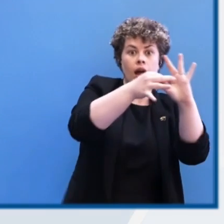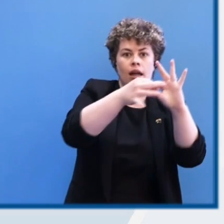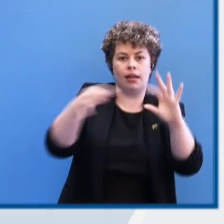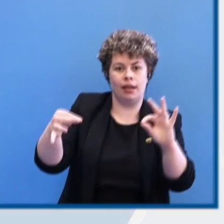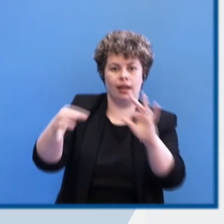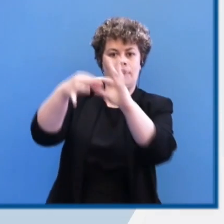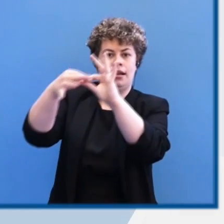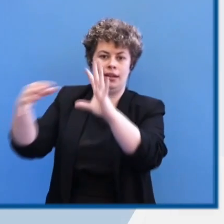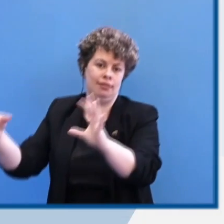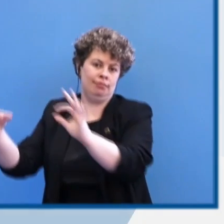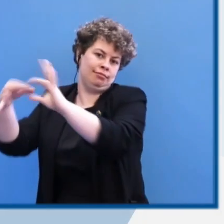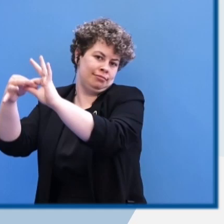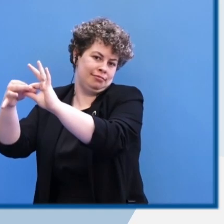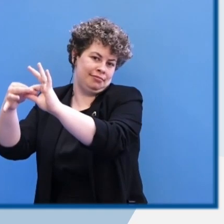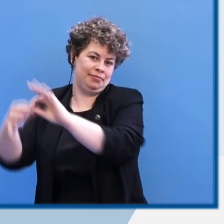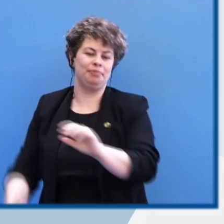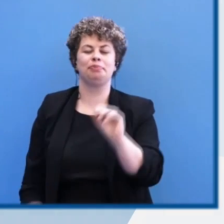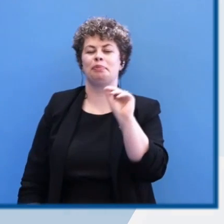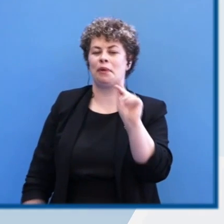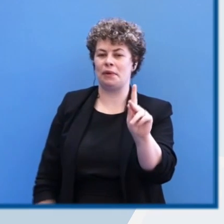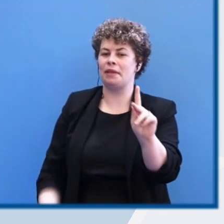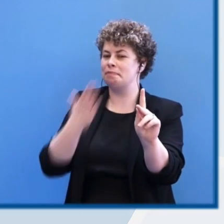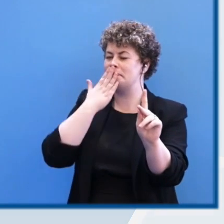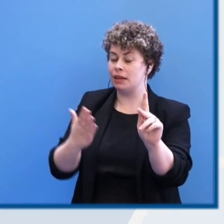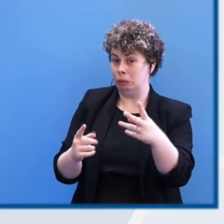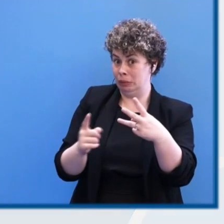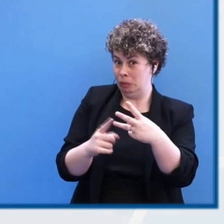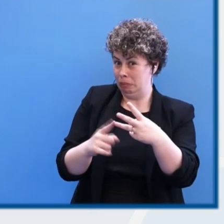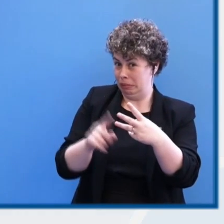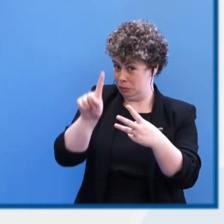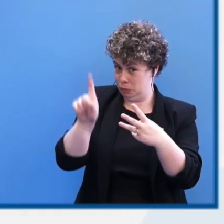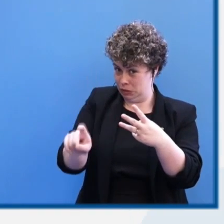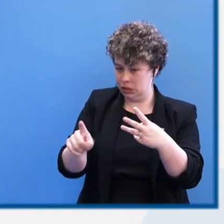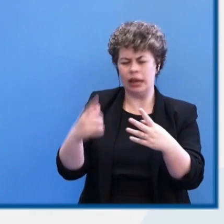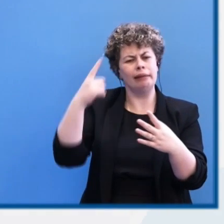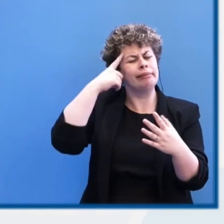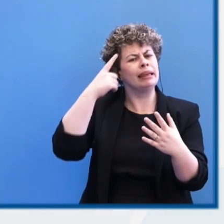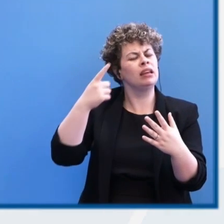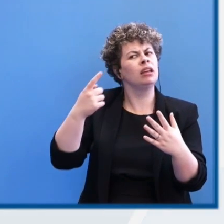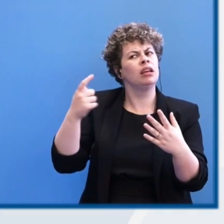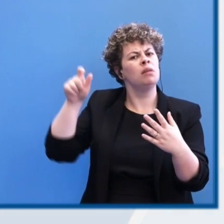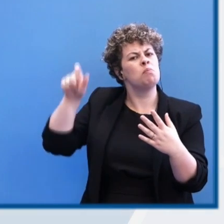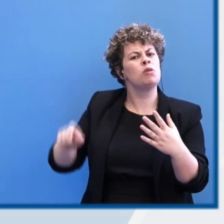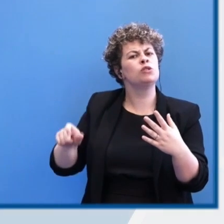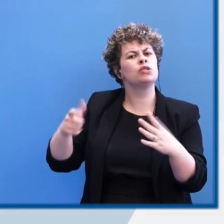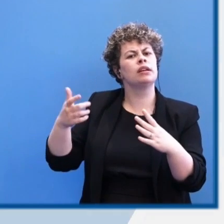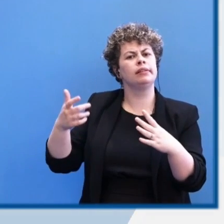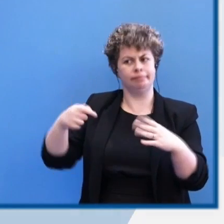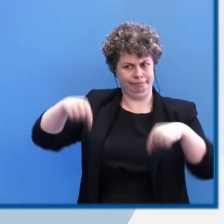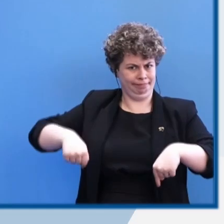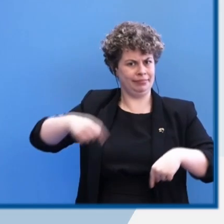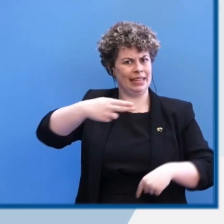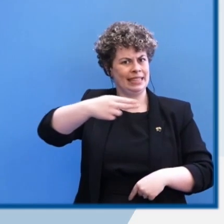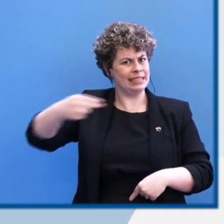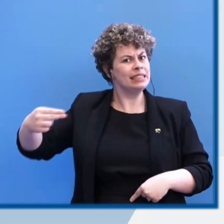Okay, thank you. Another question to you is, I believe, from our colleagues in Indonesia, who